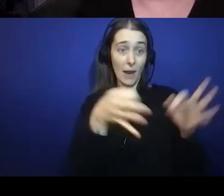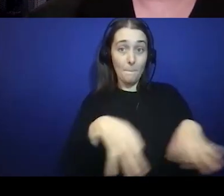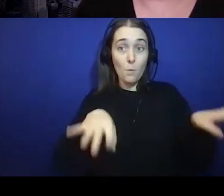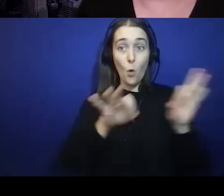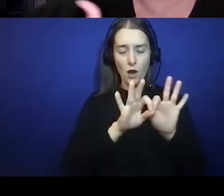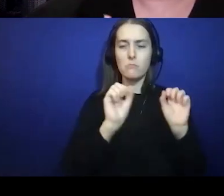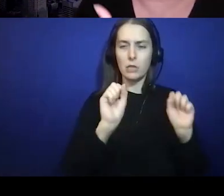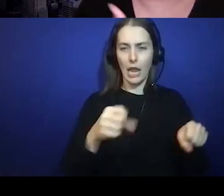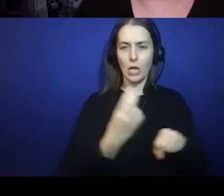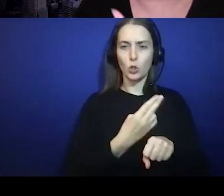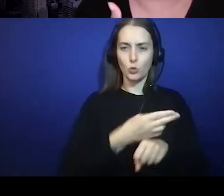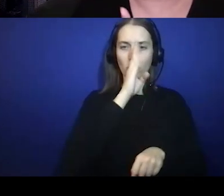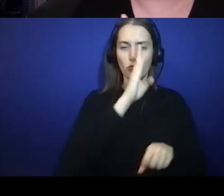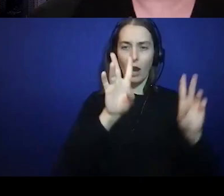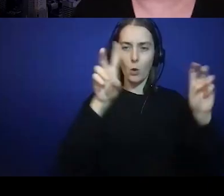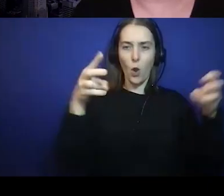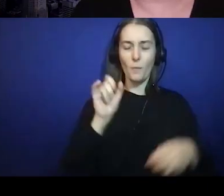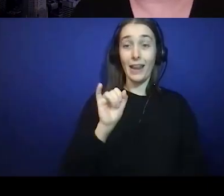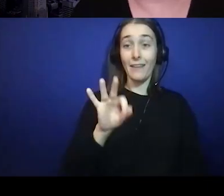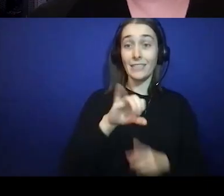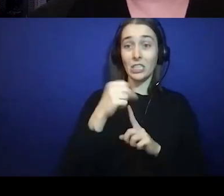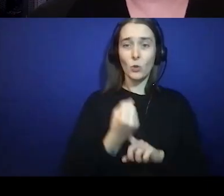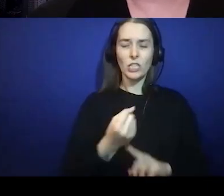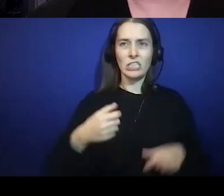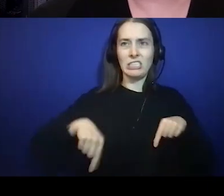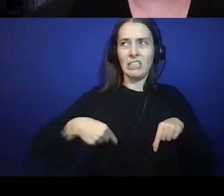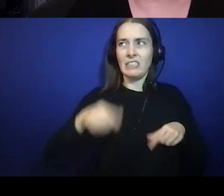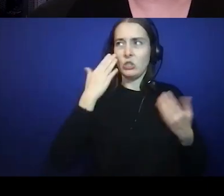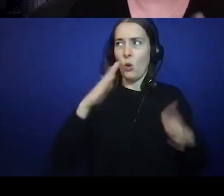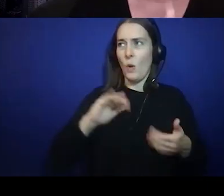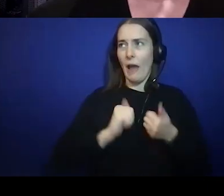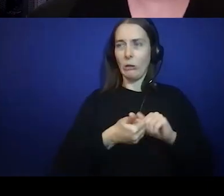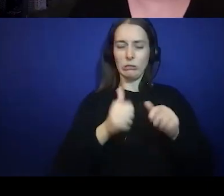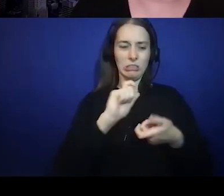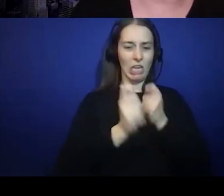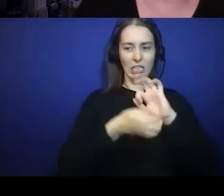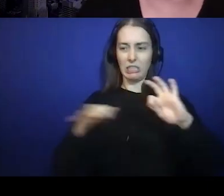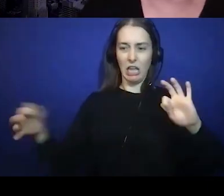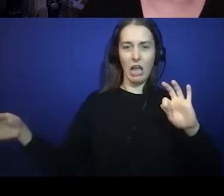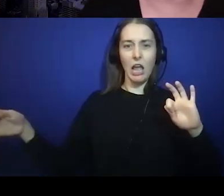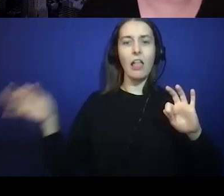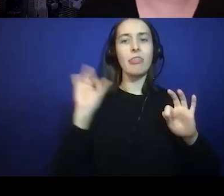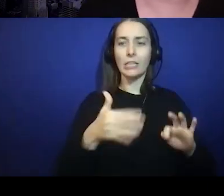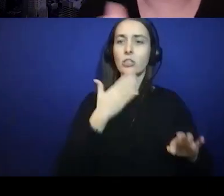if this is a situation where you're nervous about your own writing ability and the wording is not important, that's a good time to work with someone, either